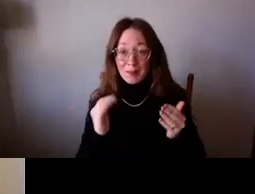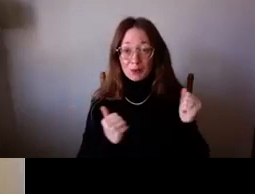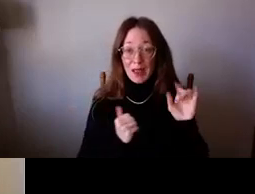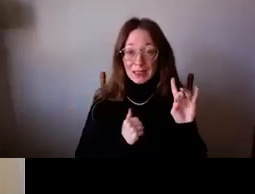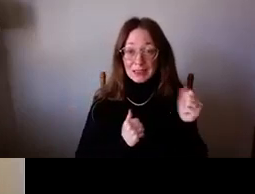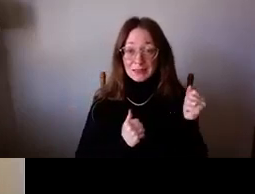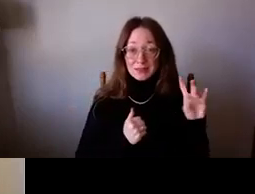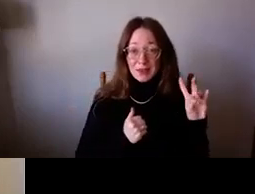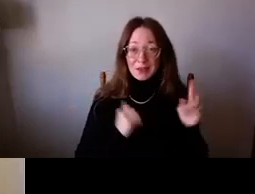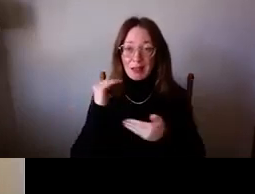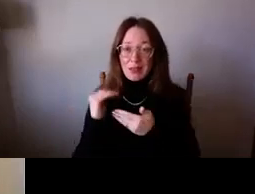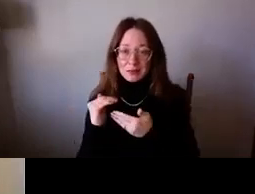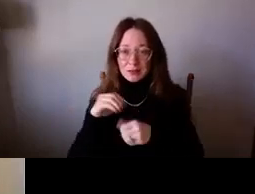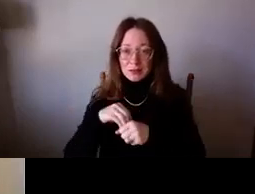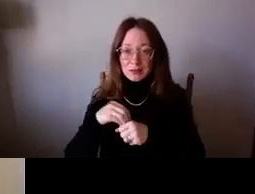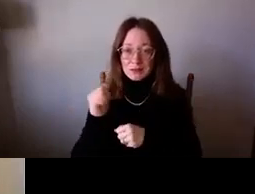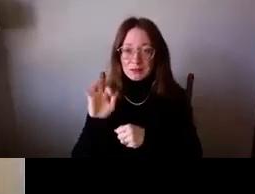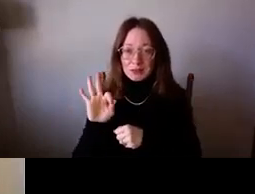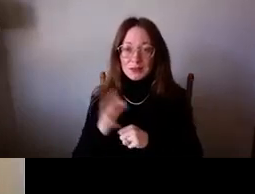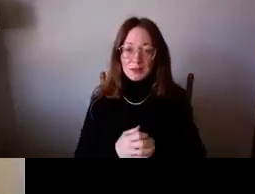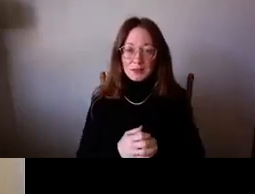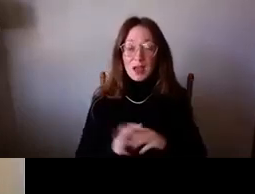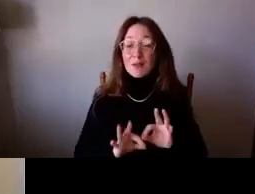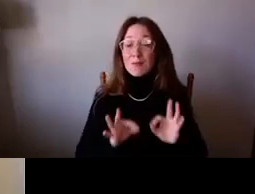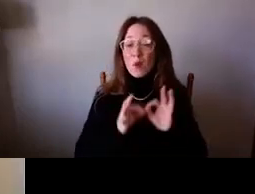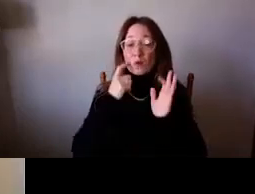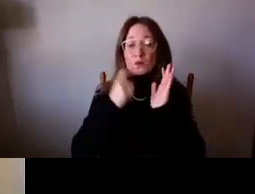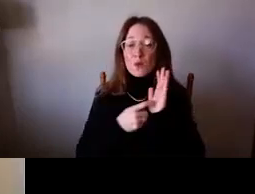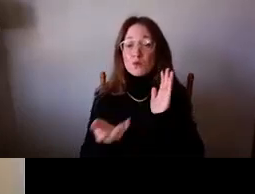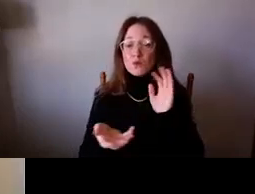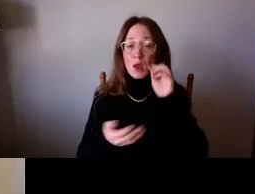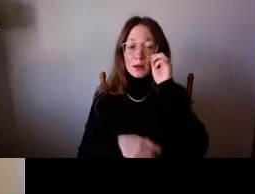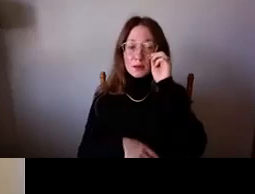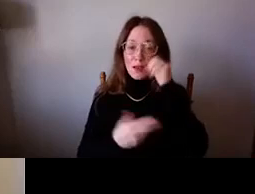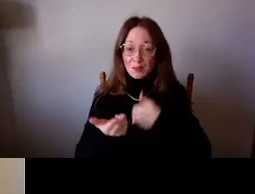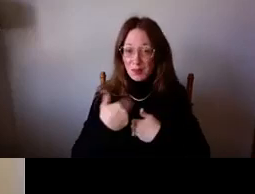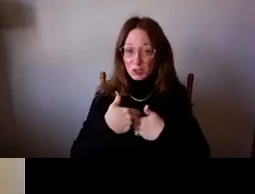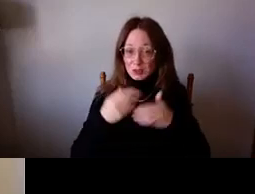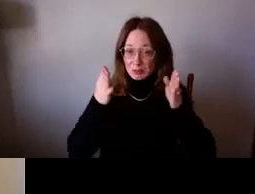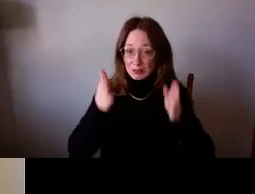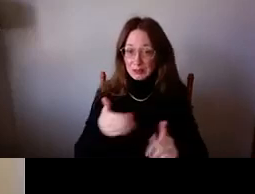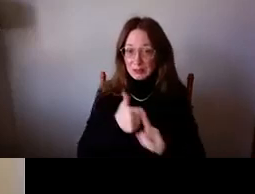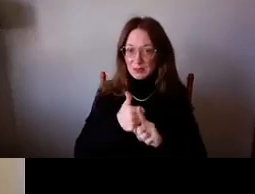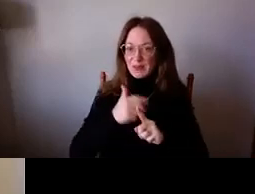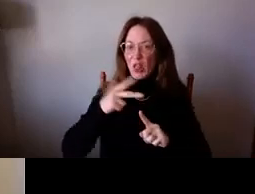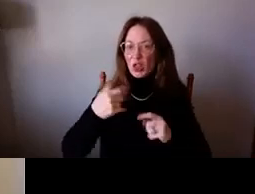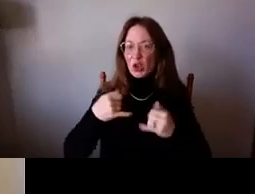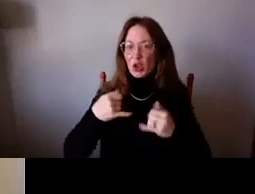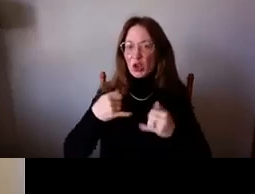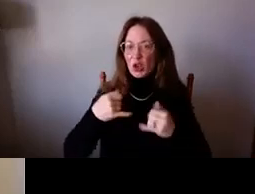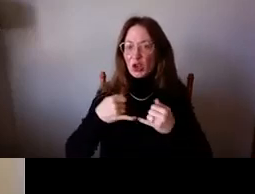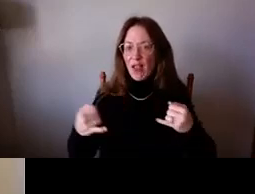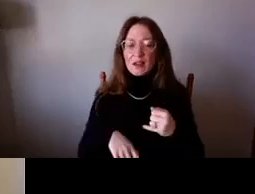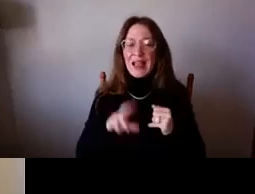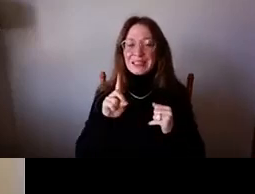17. Important to note here is that participants in the third line do not include students